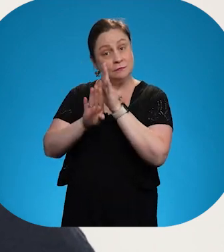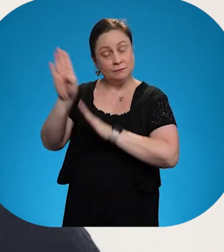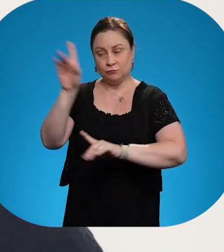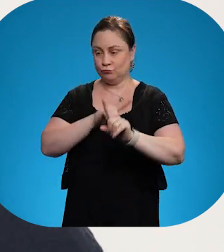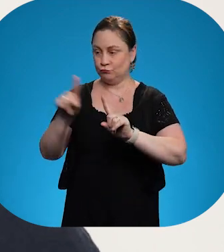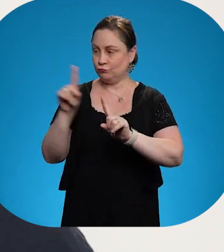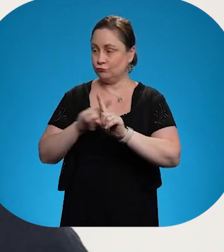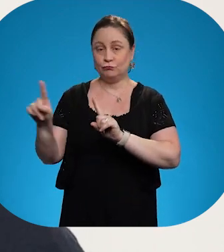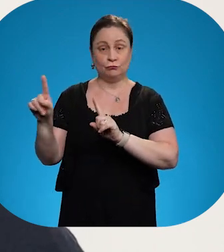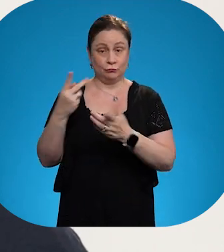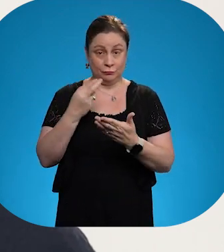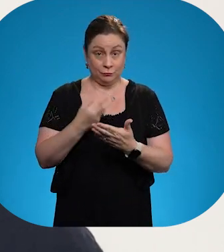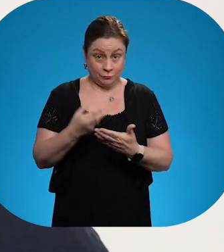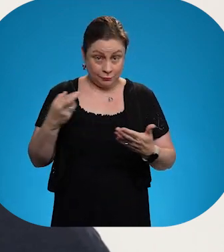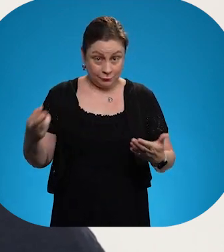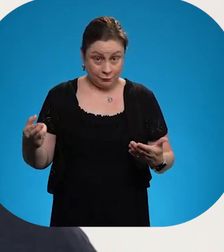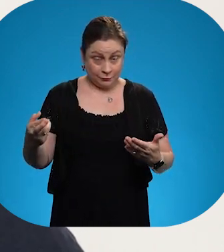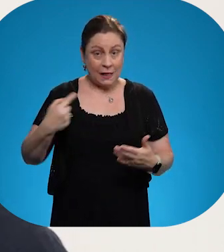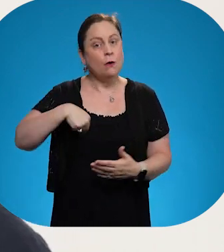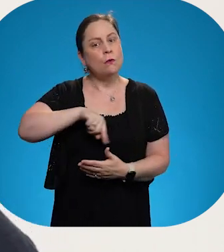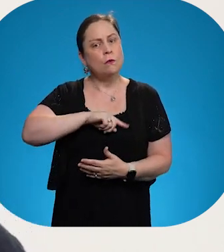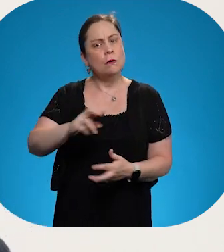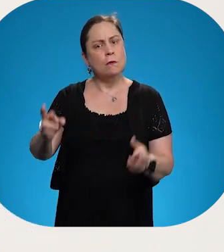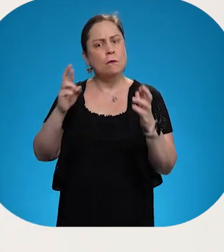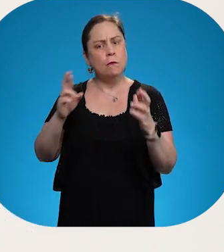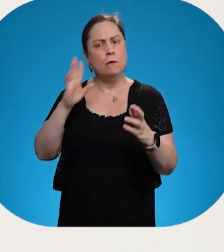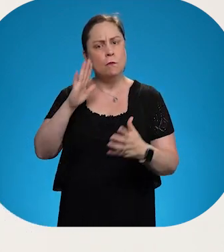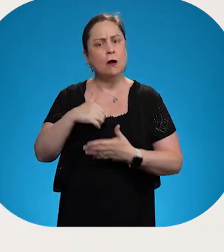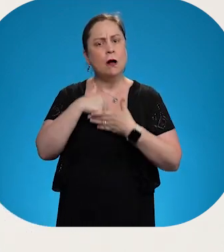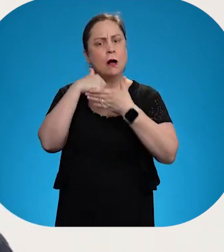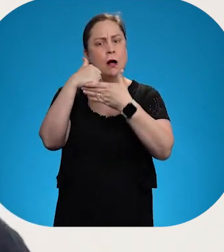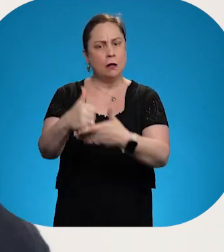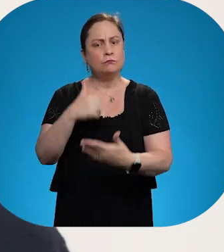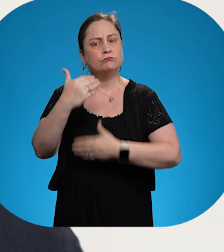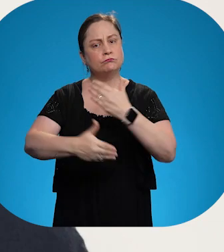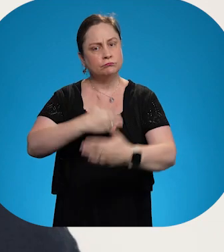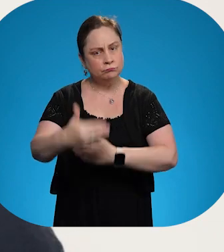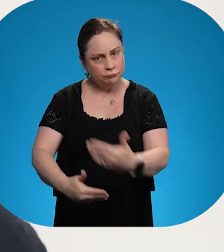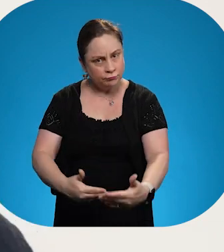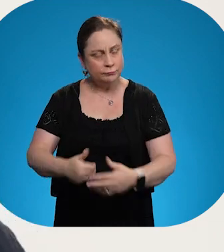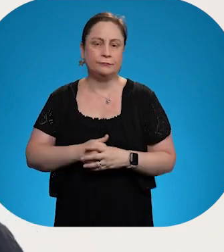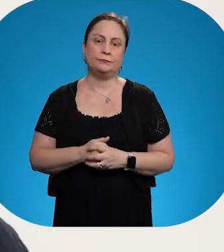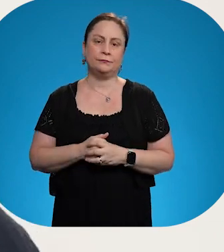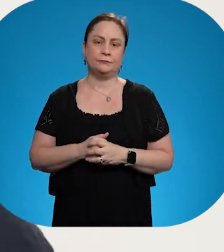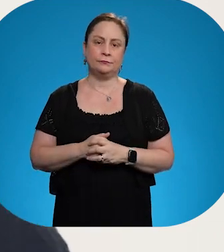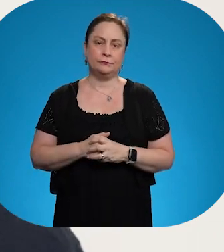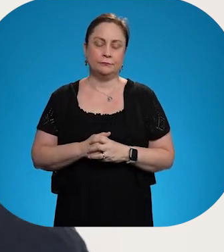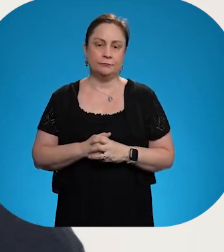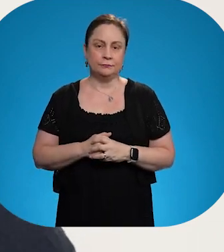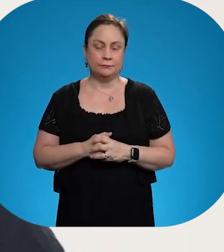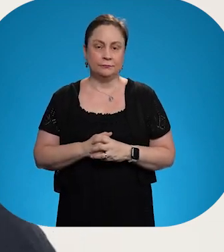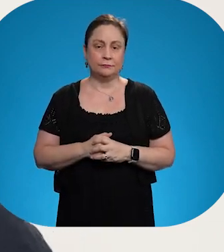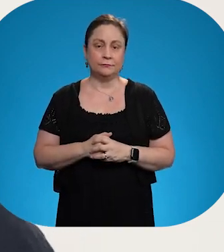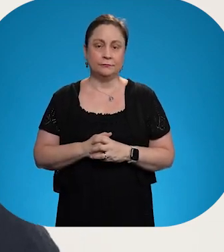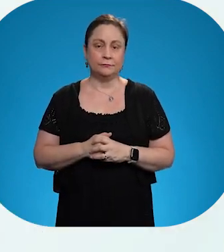we've been developing a number of resources that we hope will be helpful to you as we go forward.